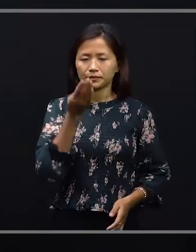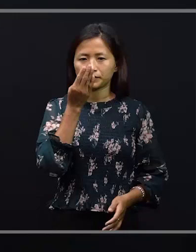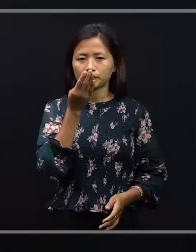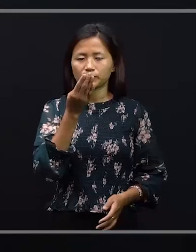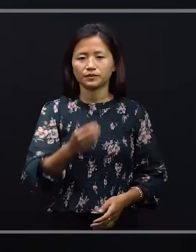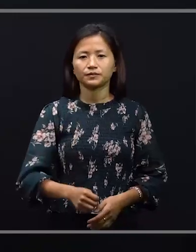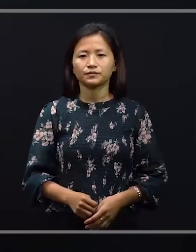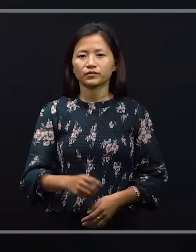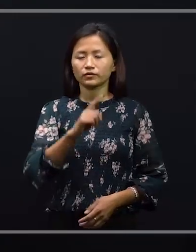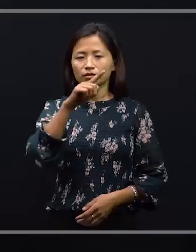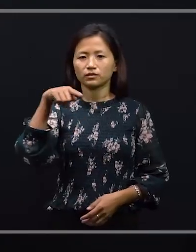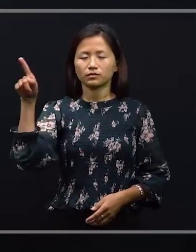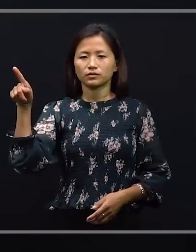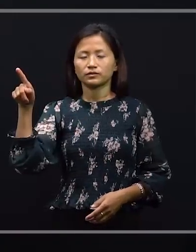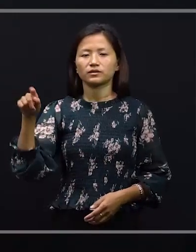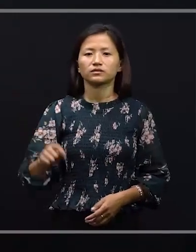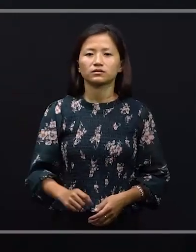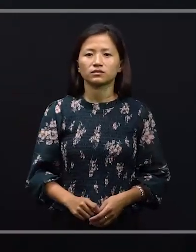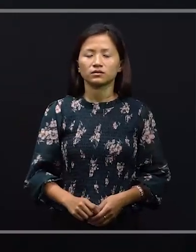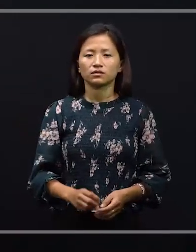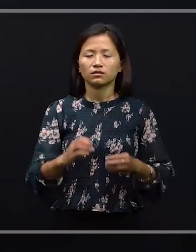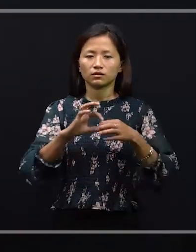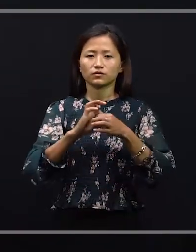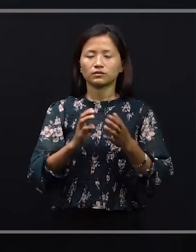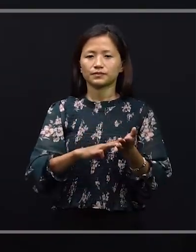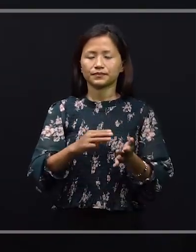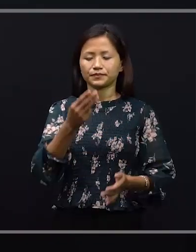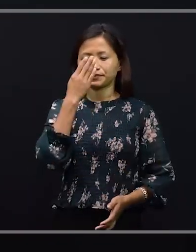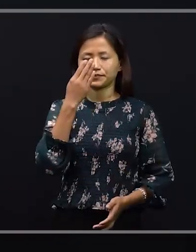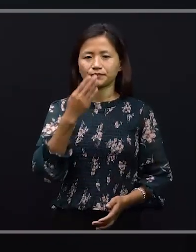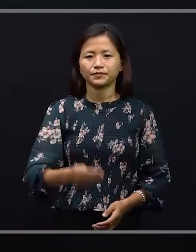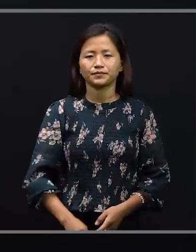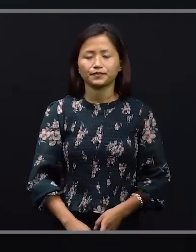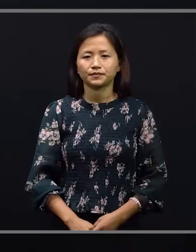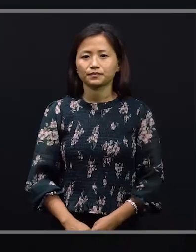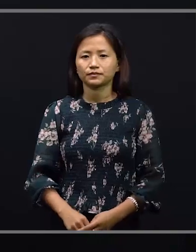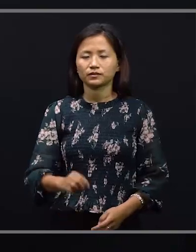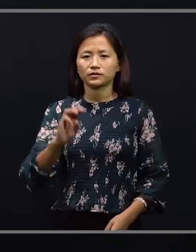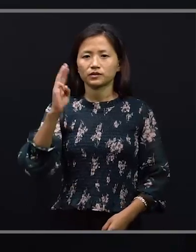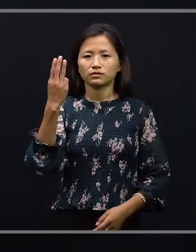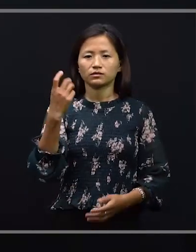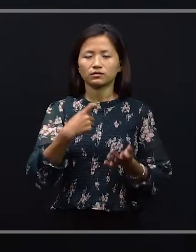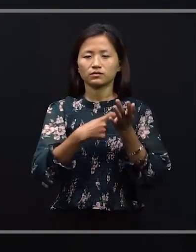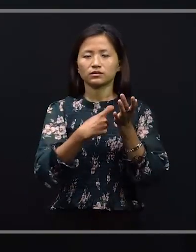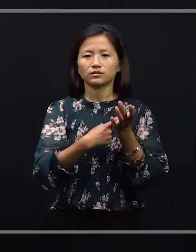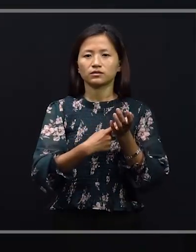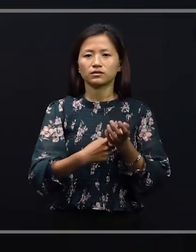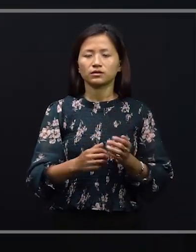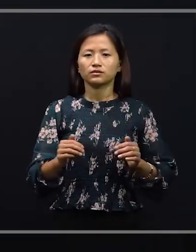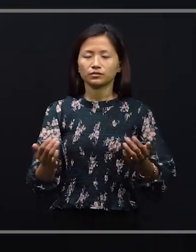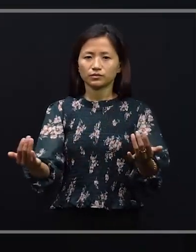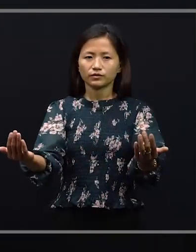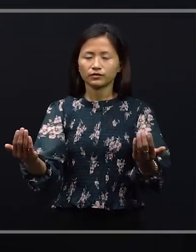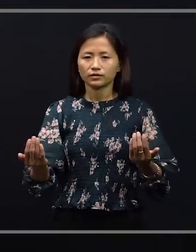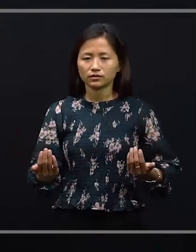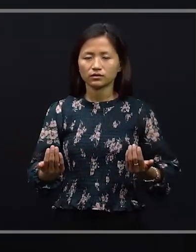to protect the rights of the Muslims. Okay. Then the third reason is to prevent the